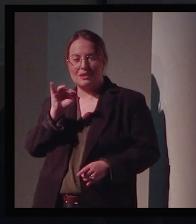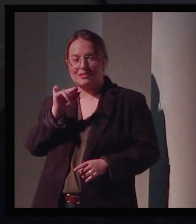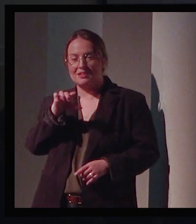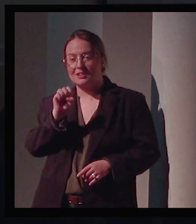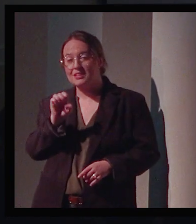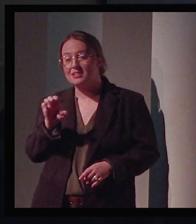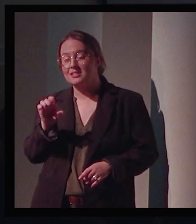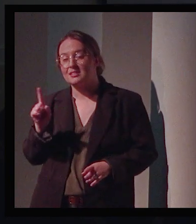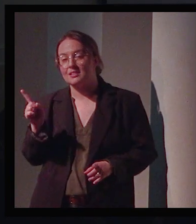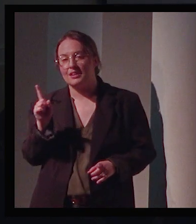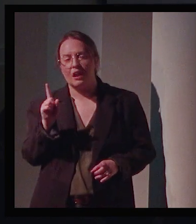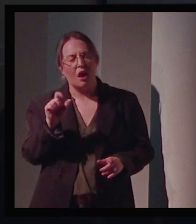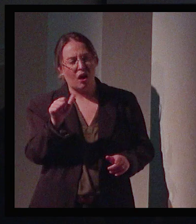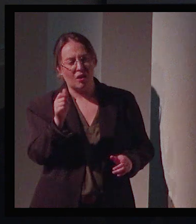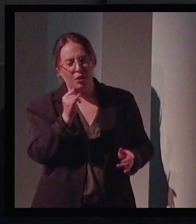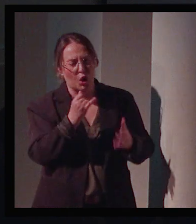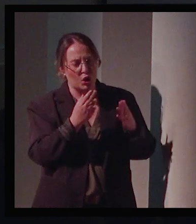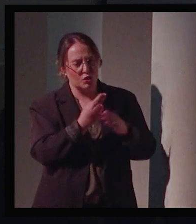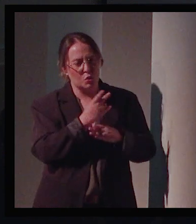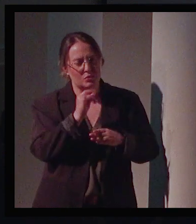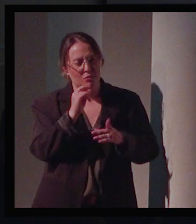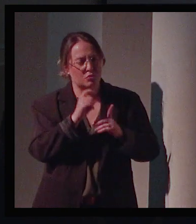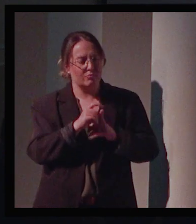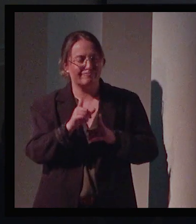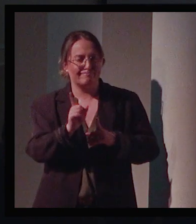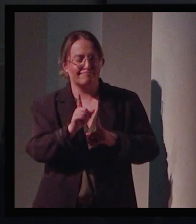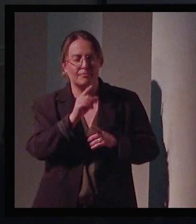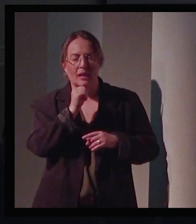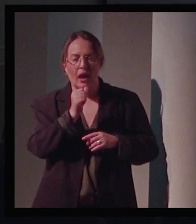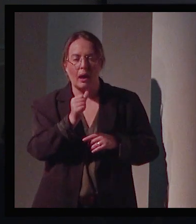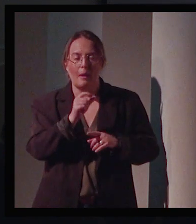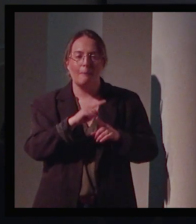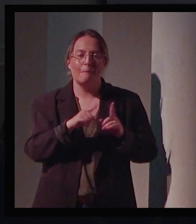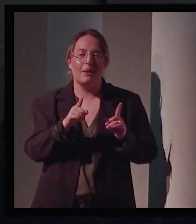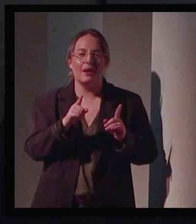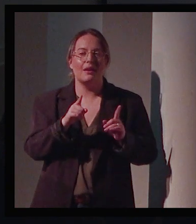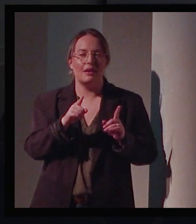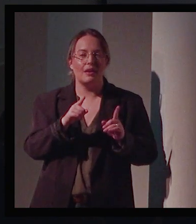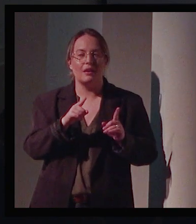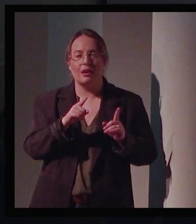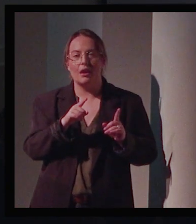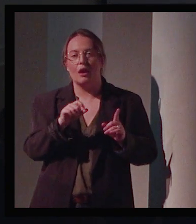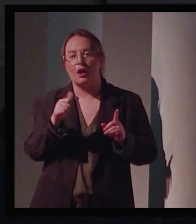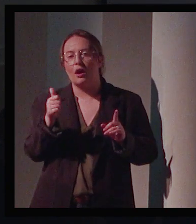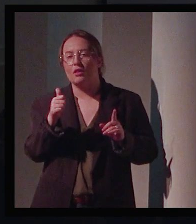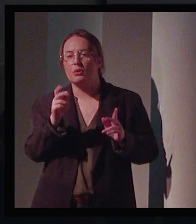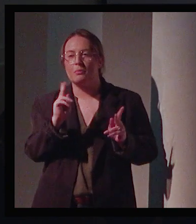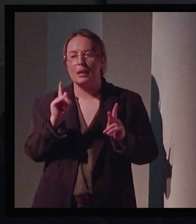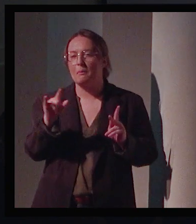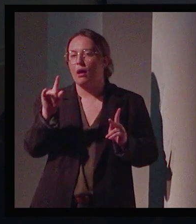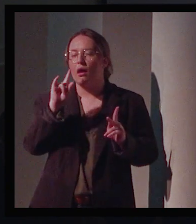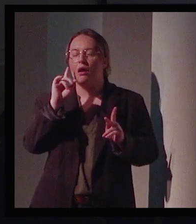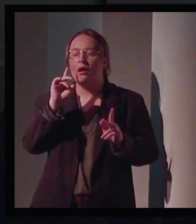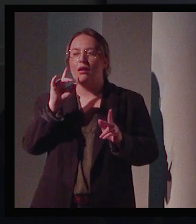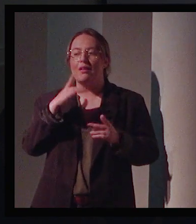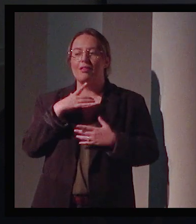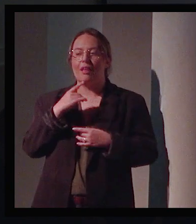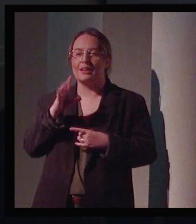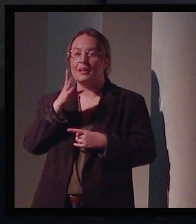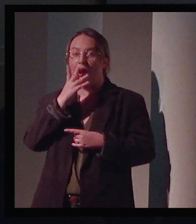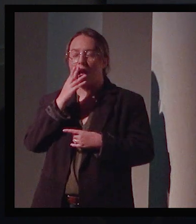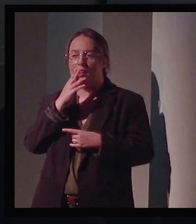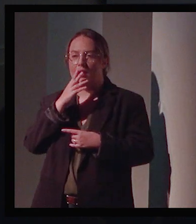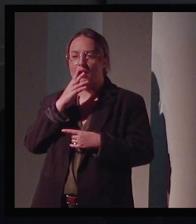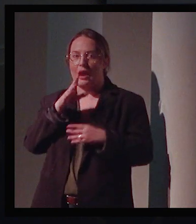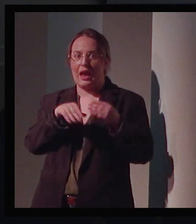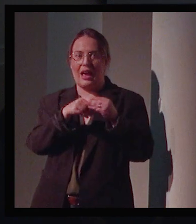was Matisse's partner in this bold experiment, would later liken their colors to sticks of dynamite. Now,